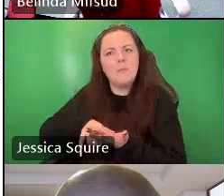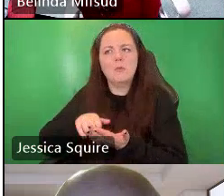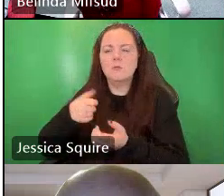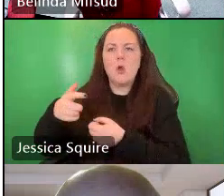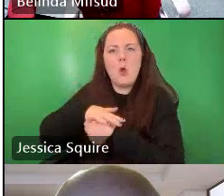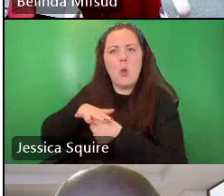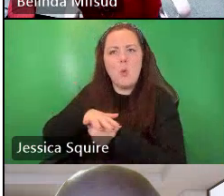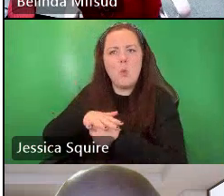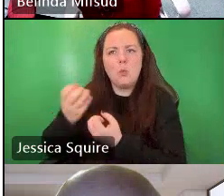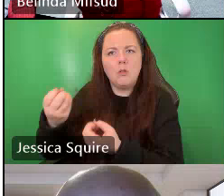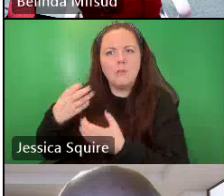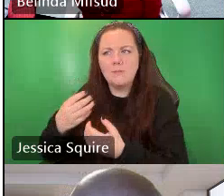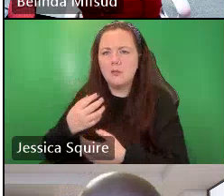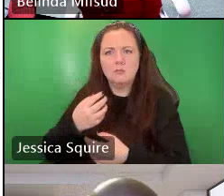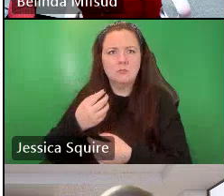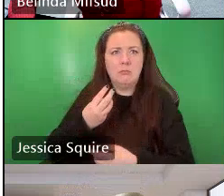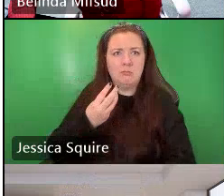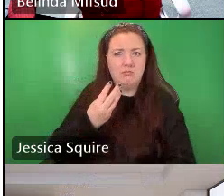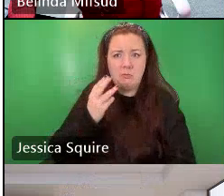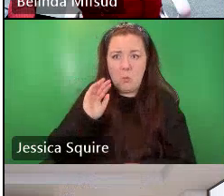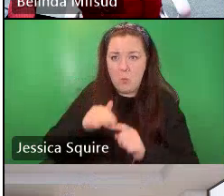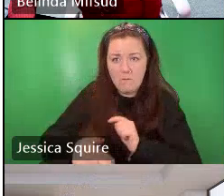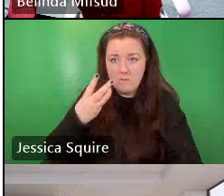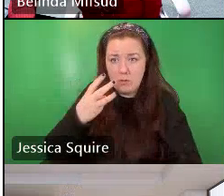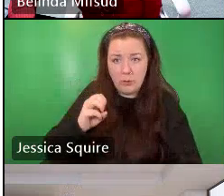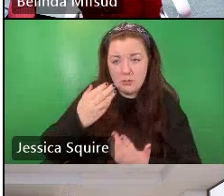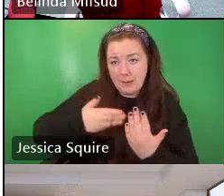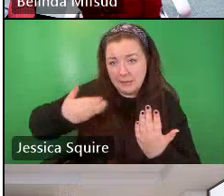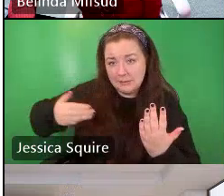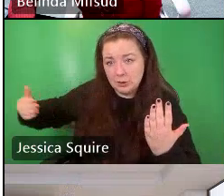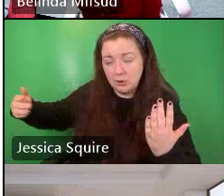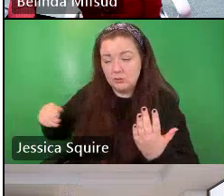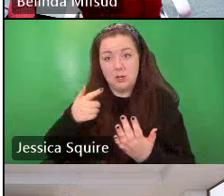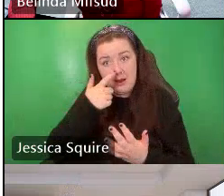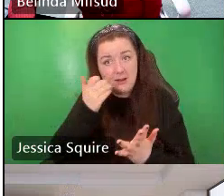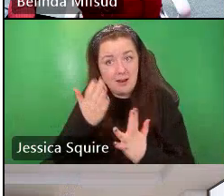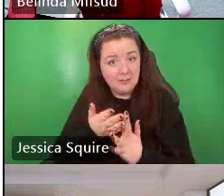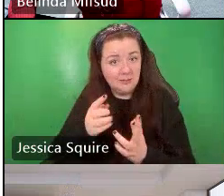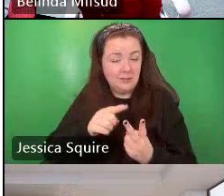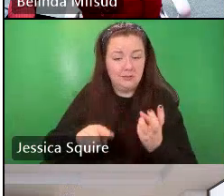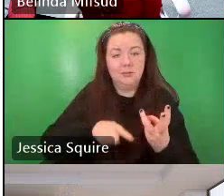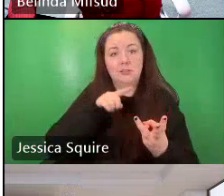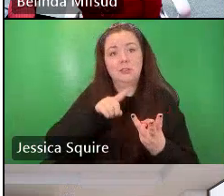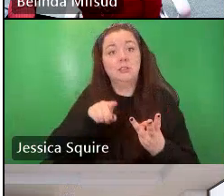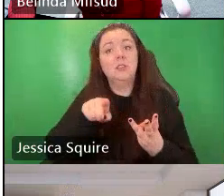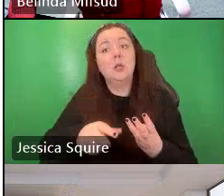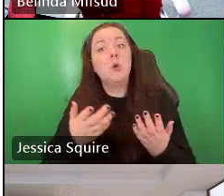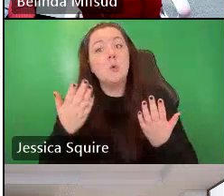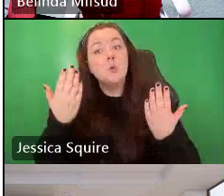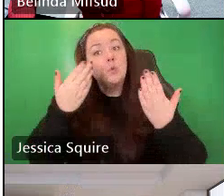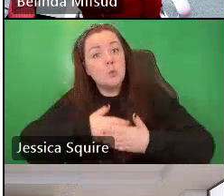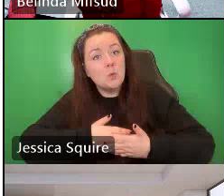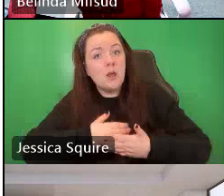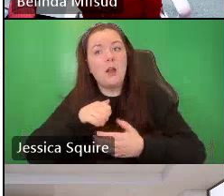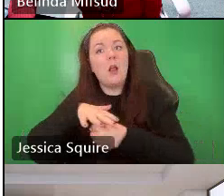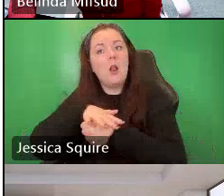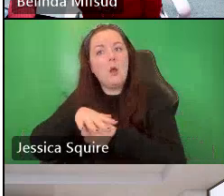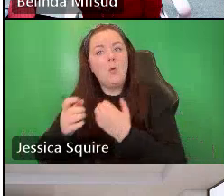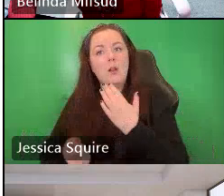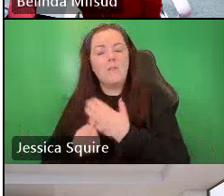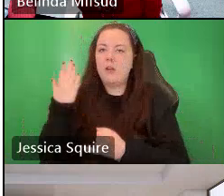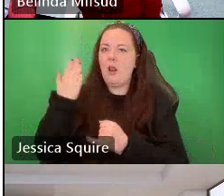think, 36 pages that we've got so far. And when we've finished, this is the last event that we've done on our local level, which we'll be putting